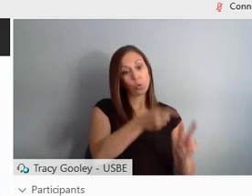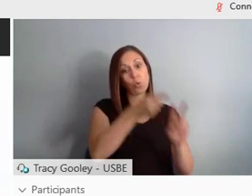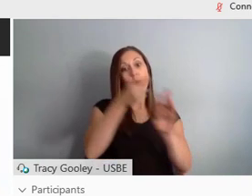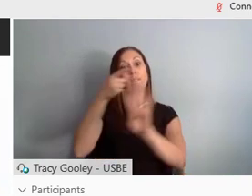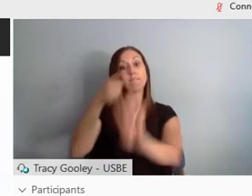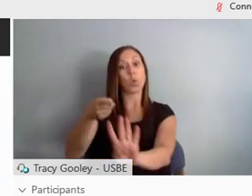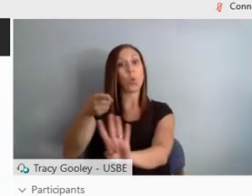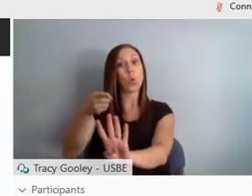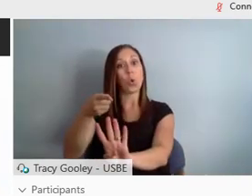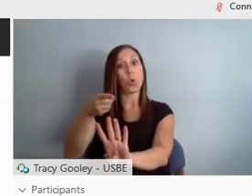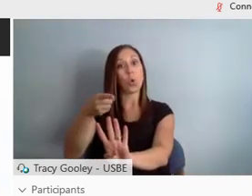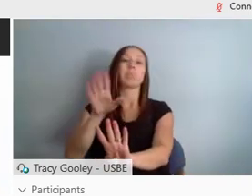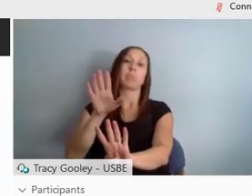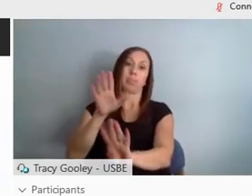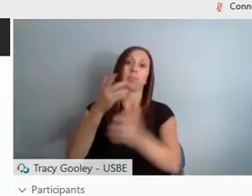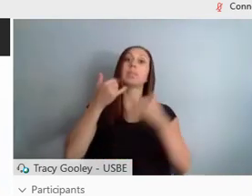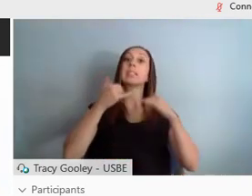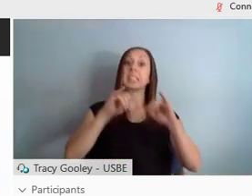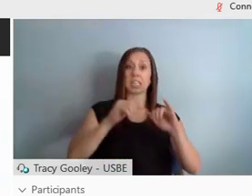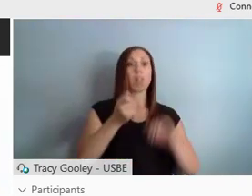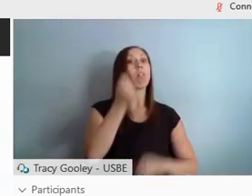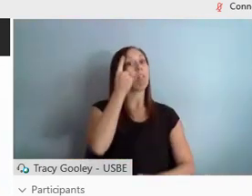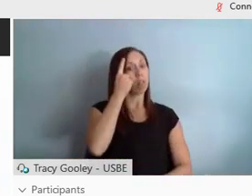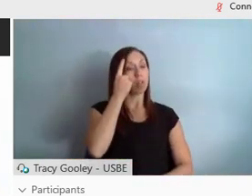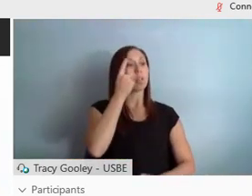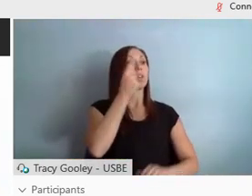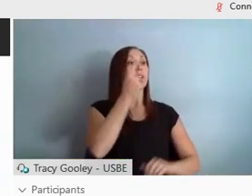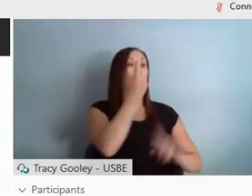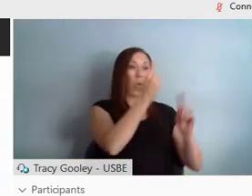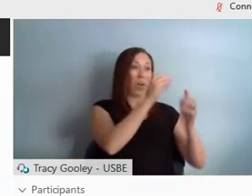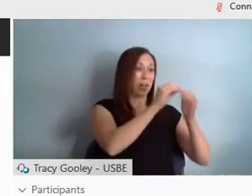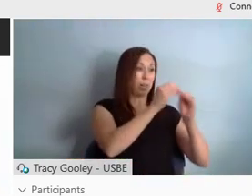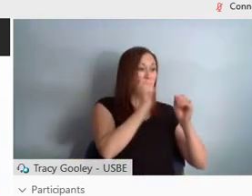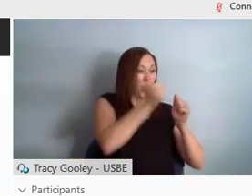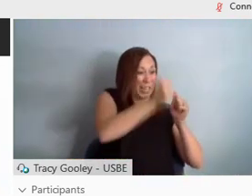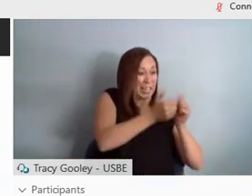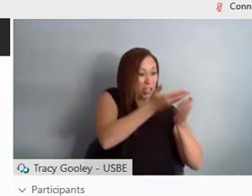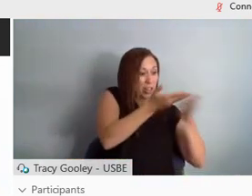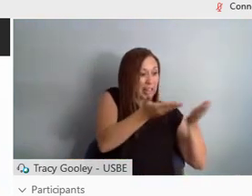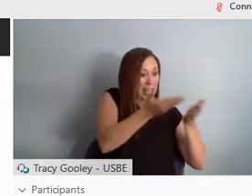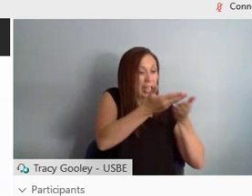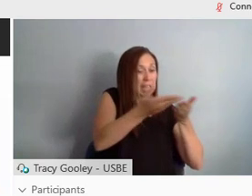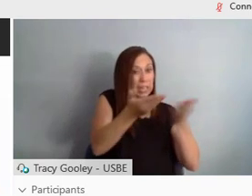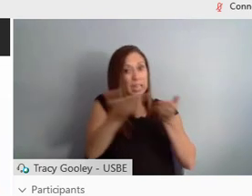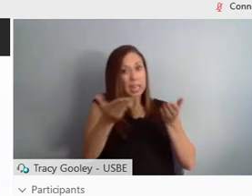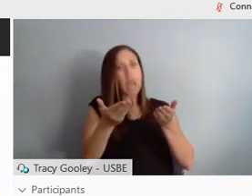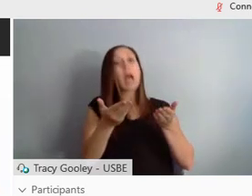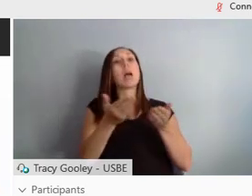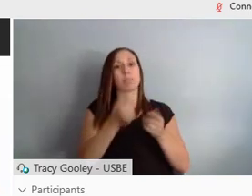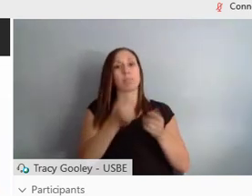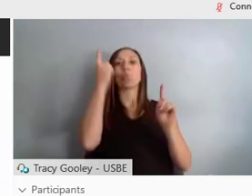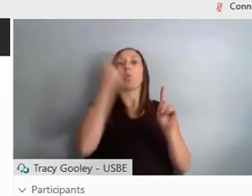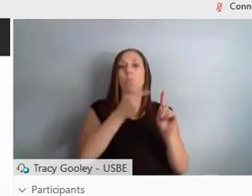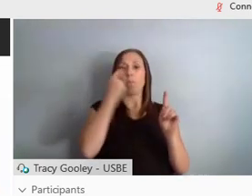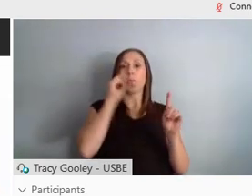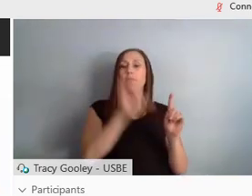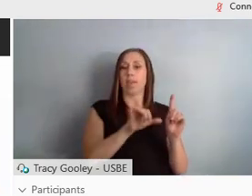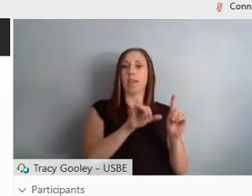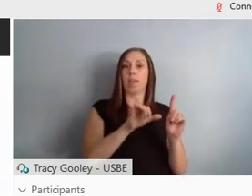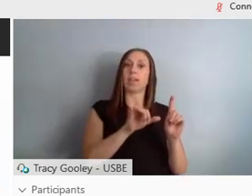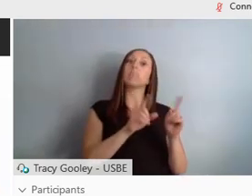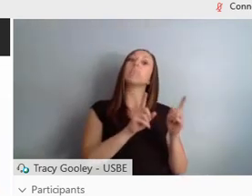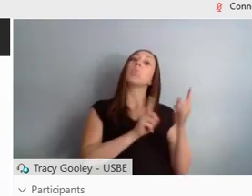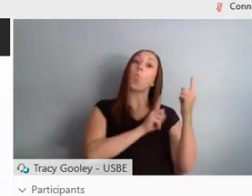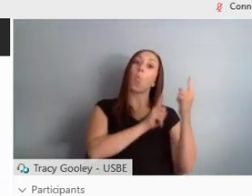2, 4, they still associated a number with each object as they were counting, so they would get 1 point there. They